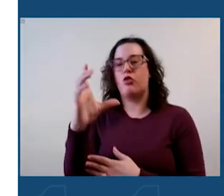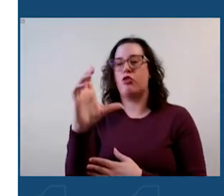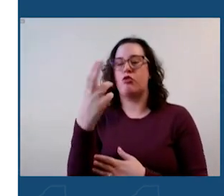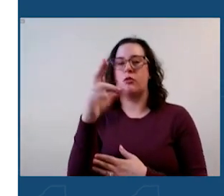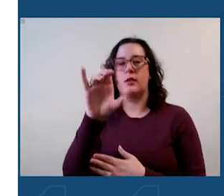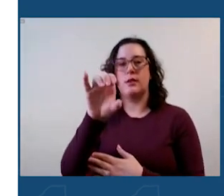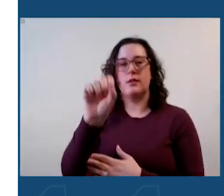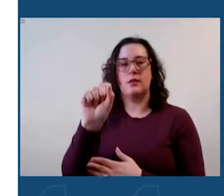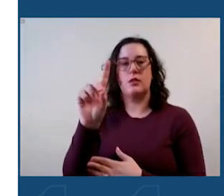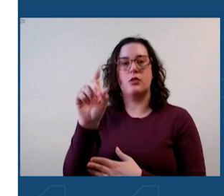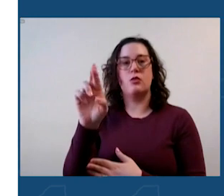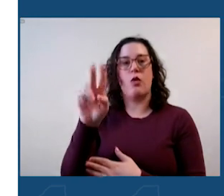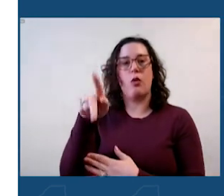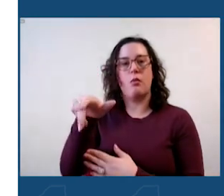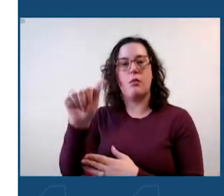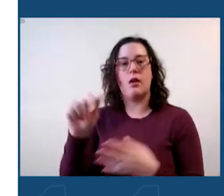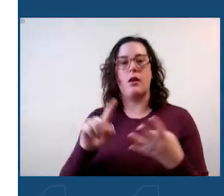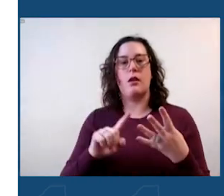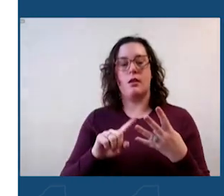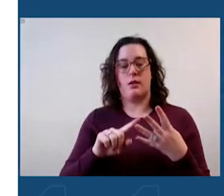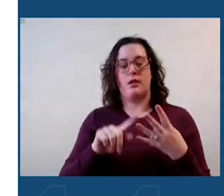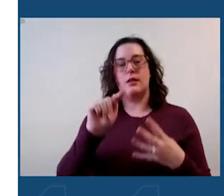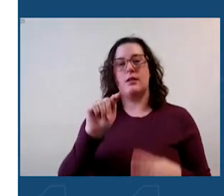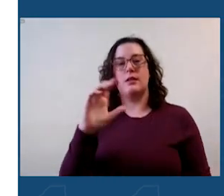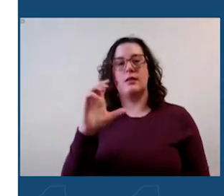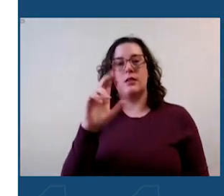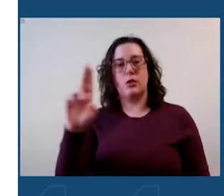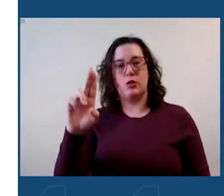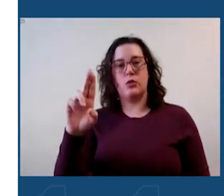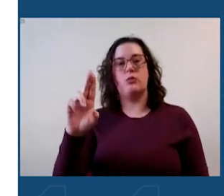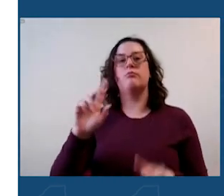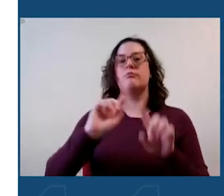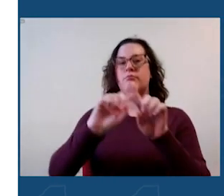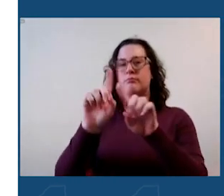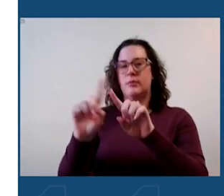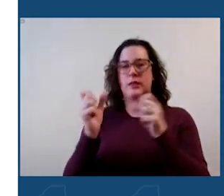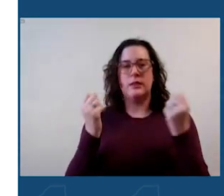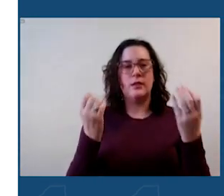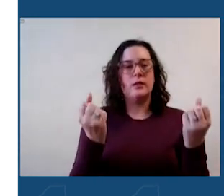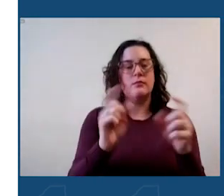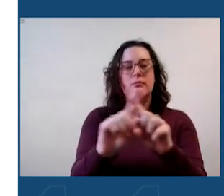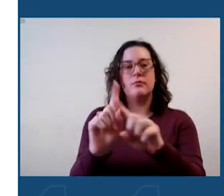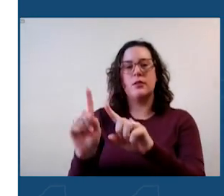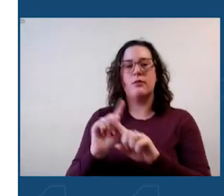TCU's Henry Felton. A big hand for all of the folks.